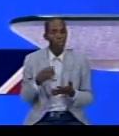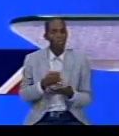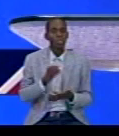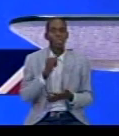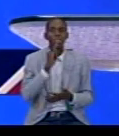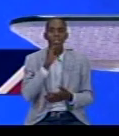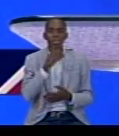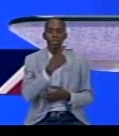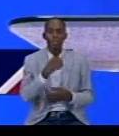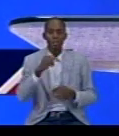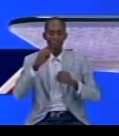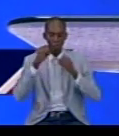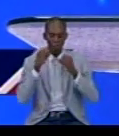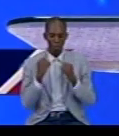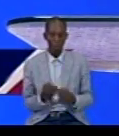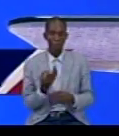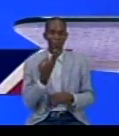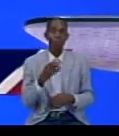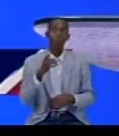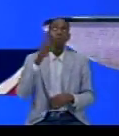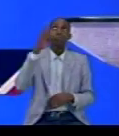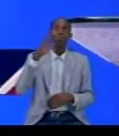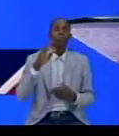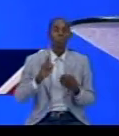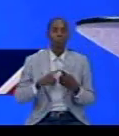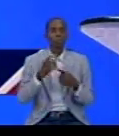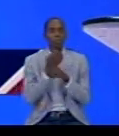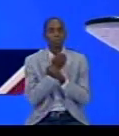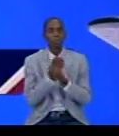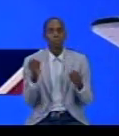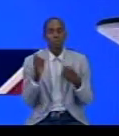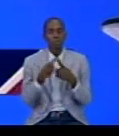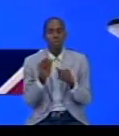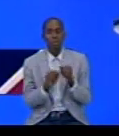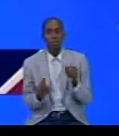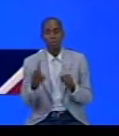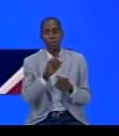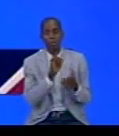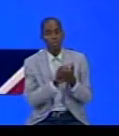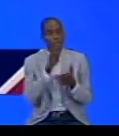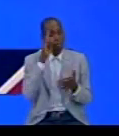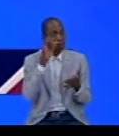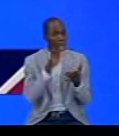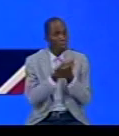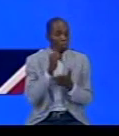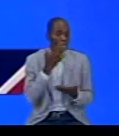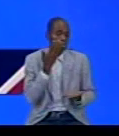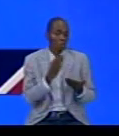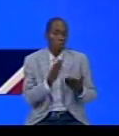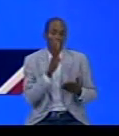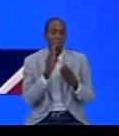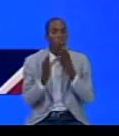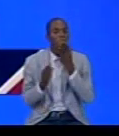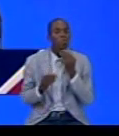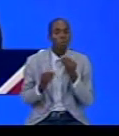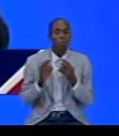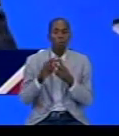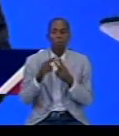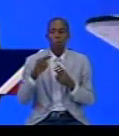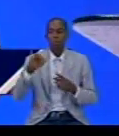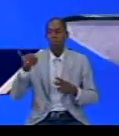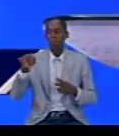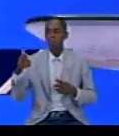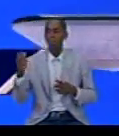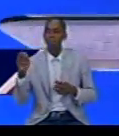the power of God unto salvation to everyone that believeth, whether they are Jews or Gentiles. Do not be